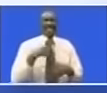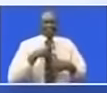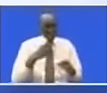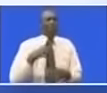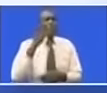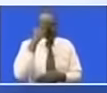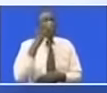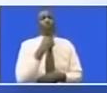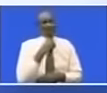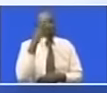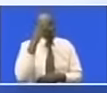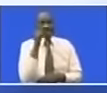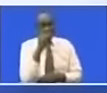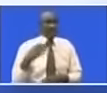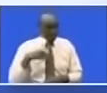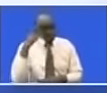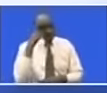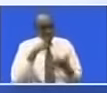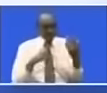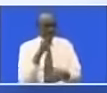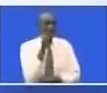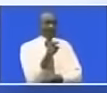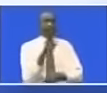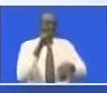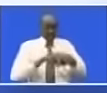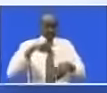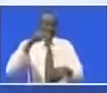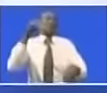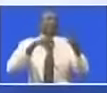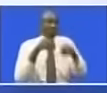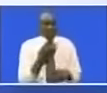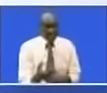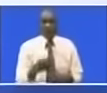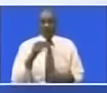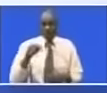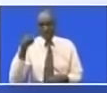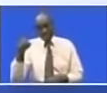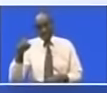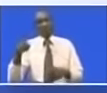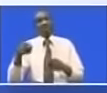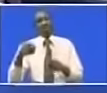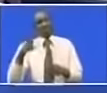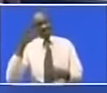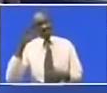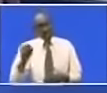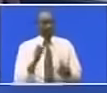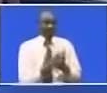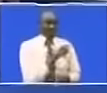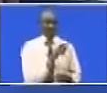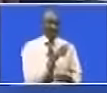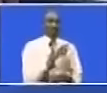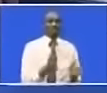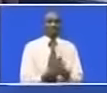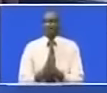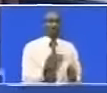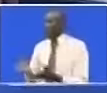knowing what Tanzanians thought about that when they were deciding whether to vote for Magufuli or Lowassa. Right. Yeah. Voter turnout also.